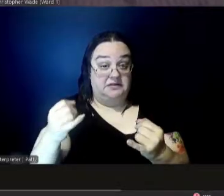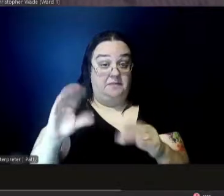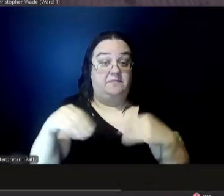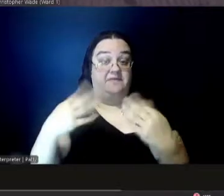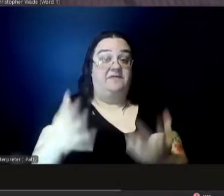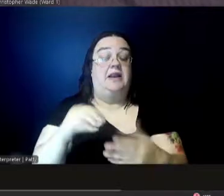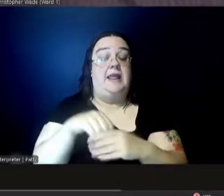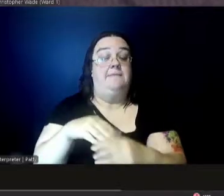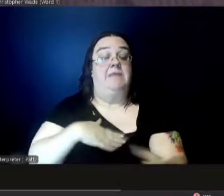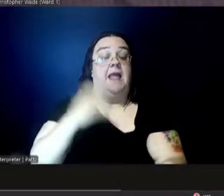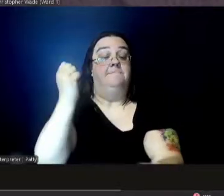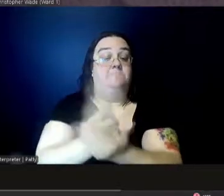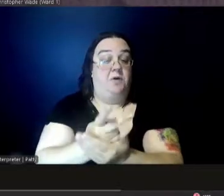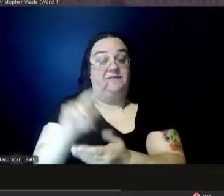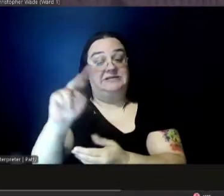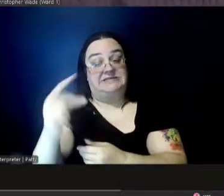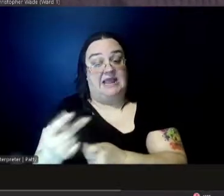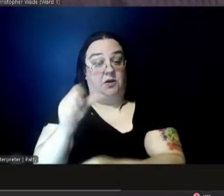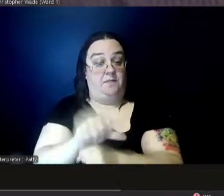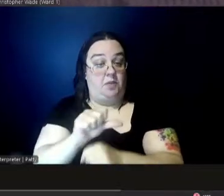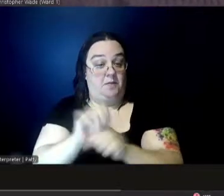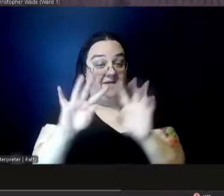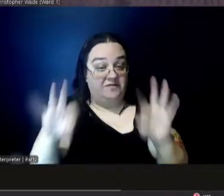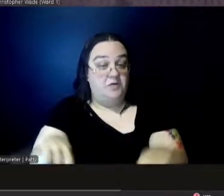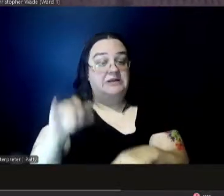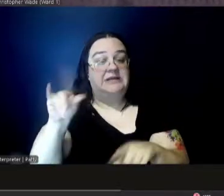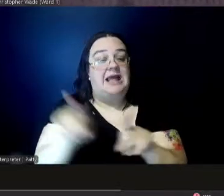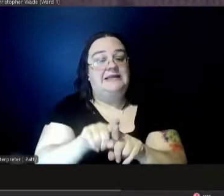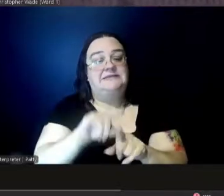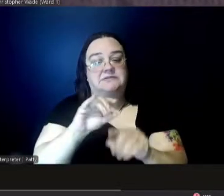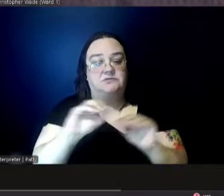as deficient of structure or policy for my employment?